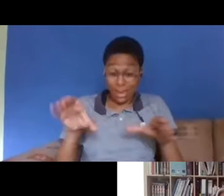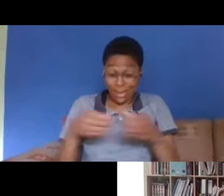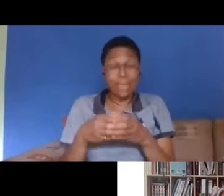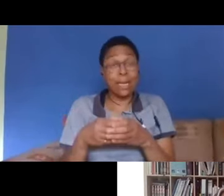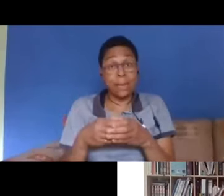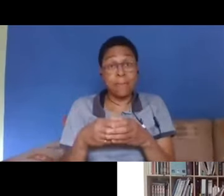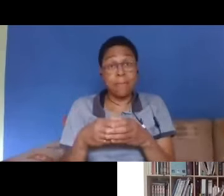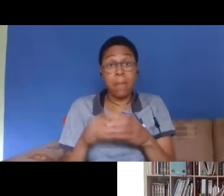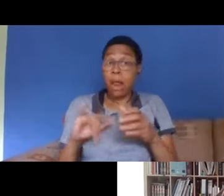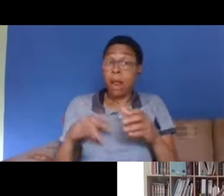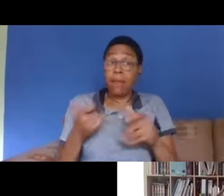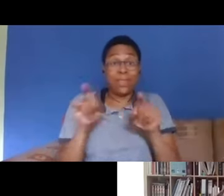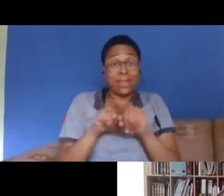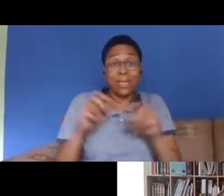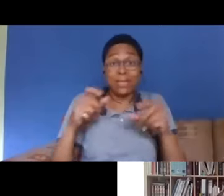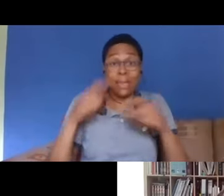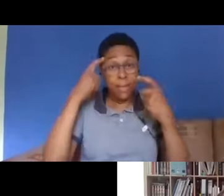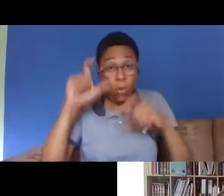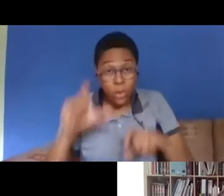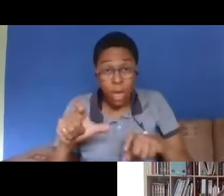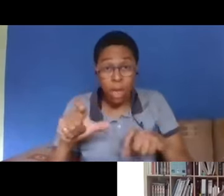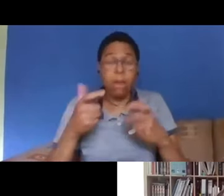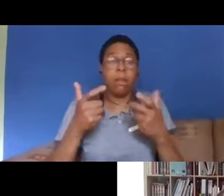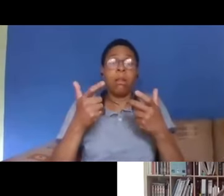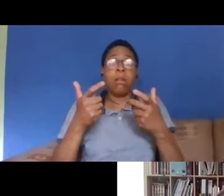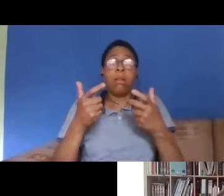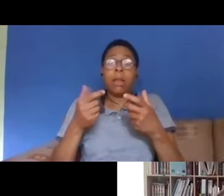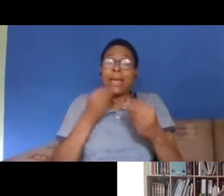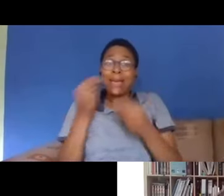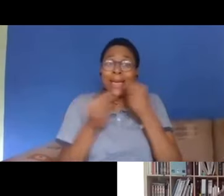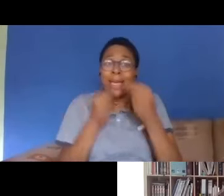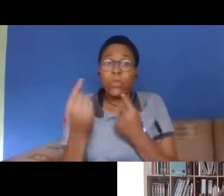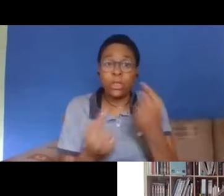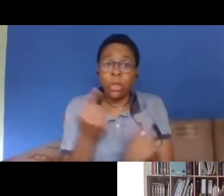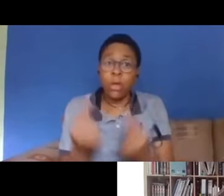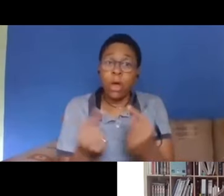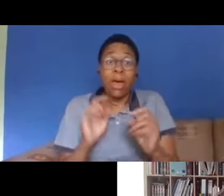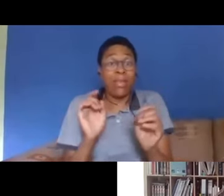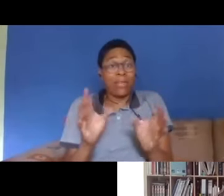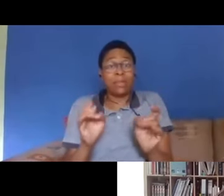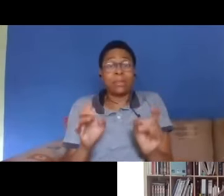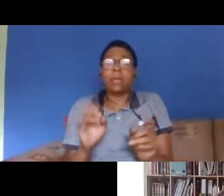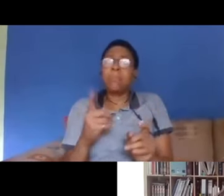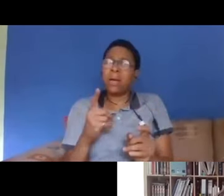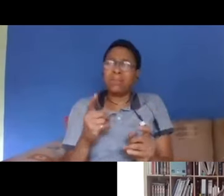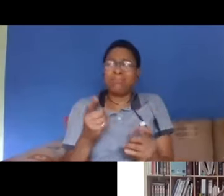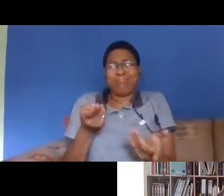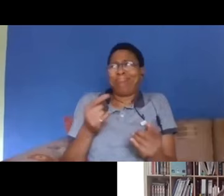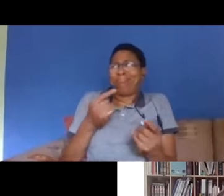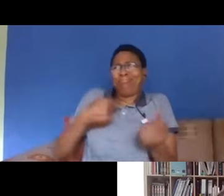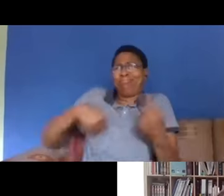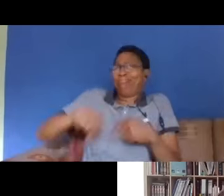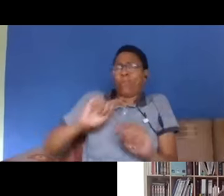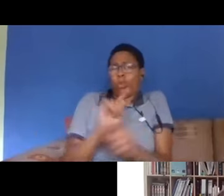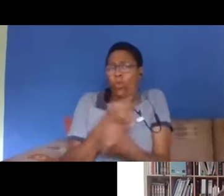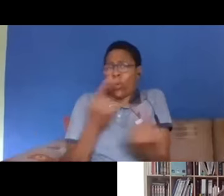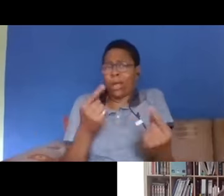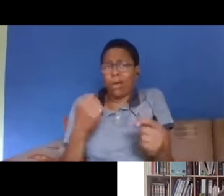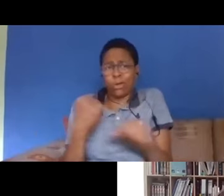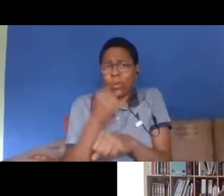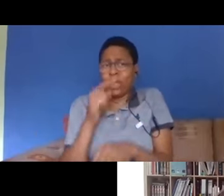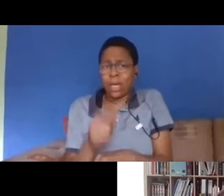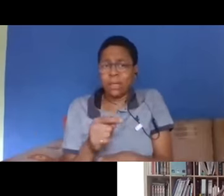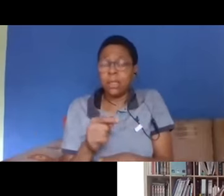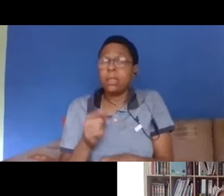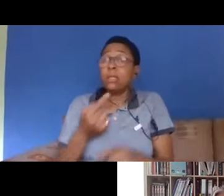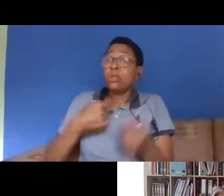this is always going to be a problem, and all one can say is one should reduce the number of the range of people someone is exposed